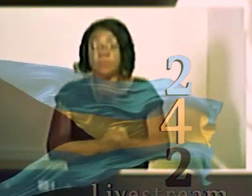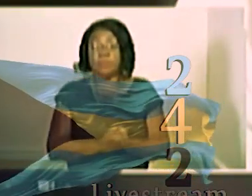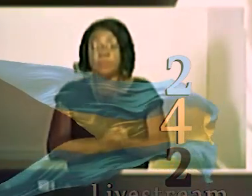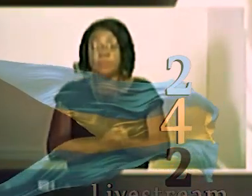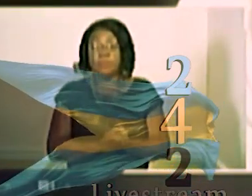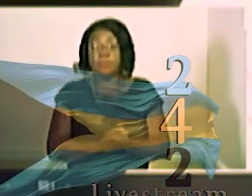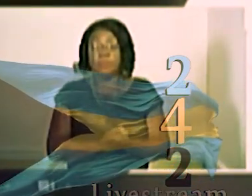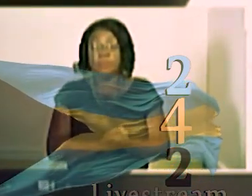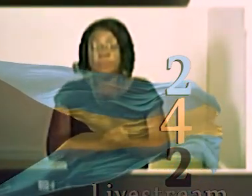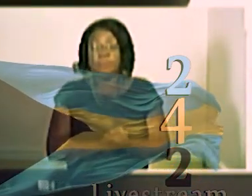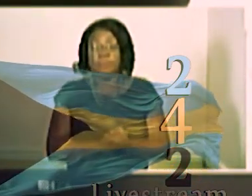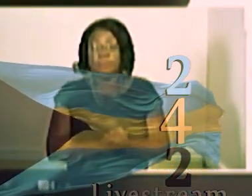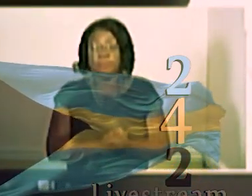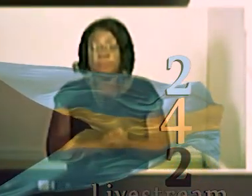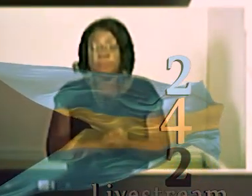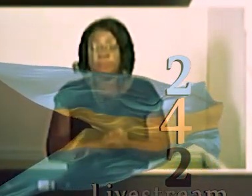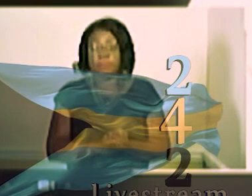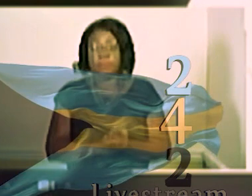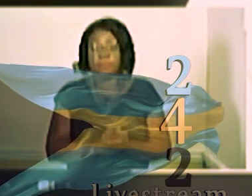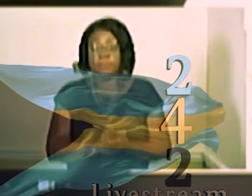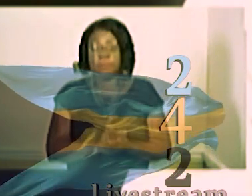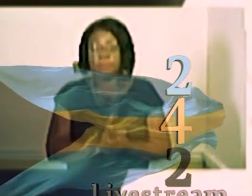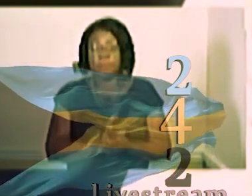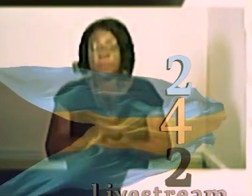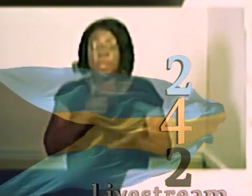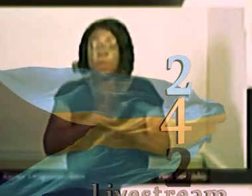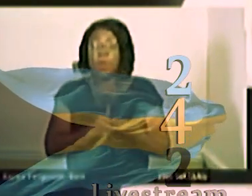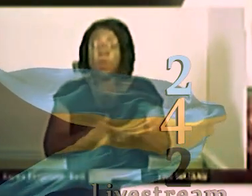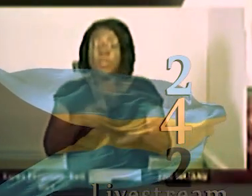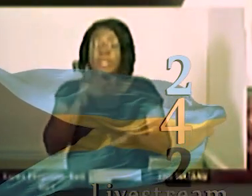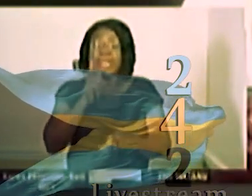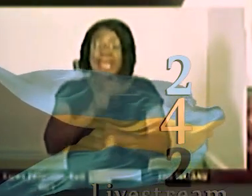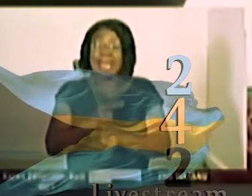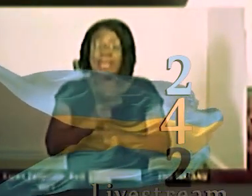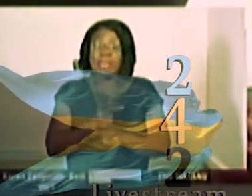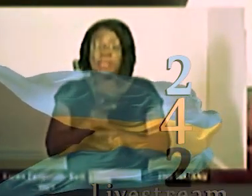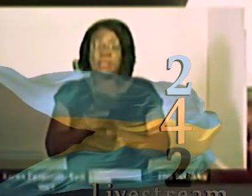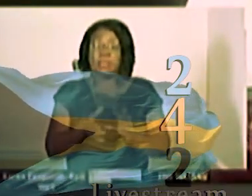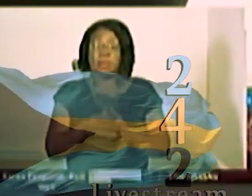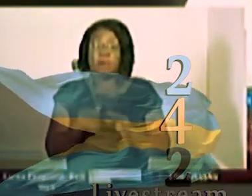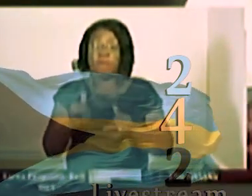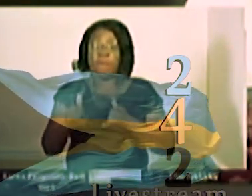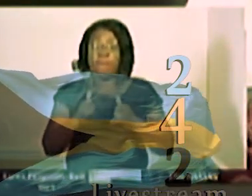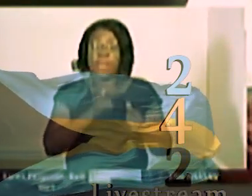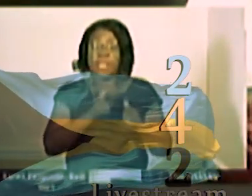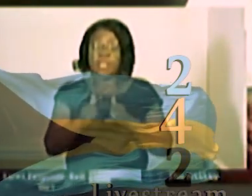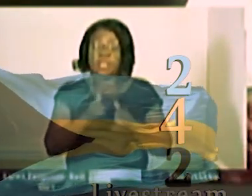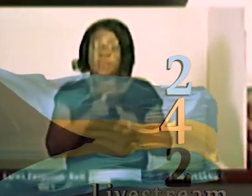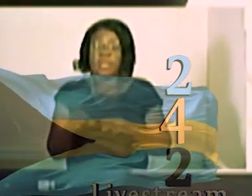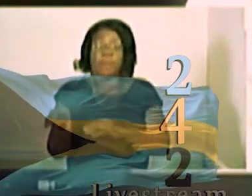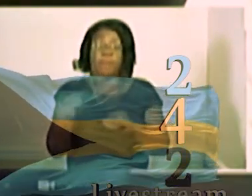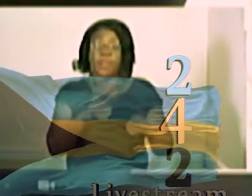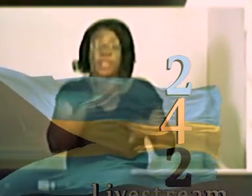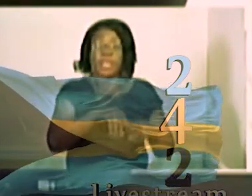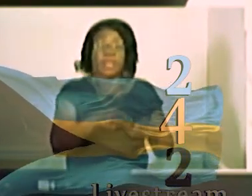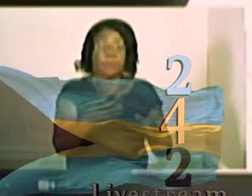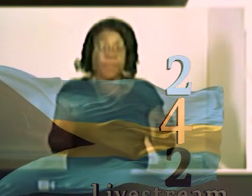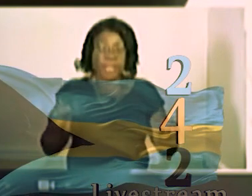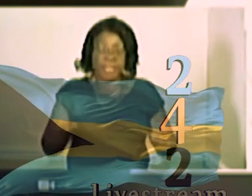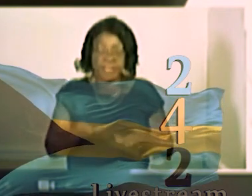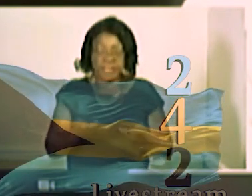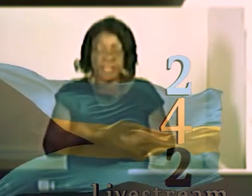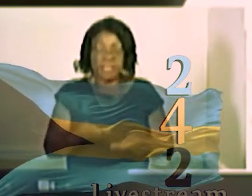The question had to do with enforcement. What kinds of measures are being put in place to